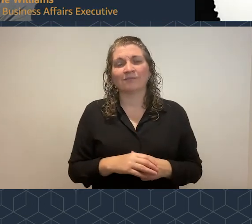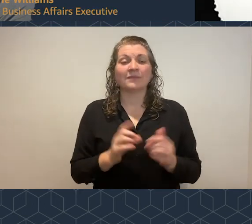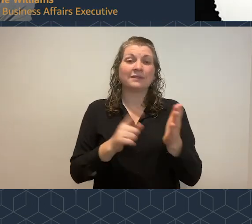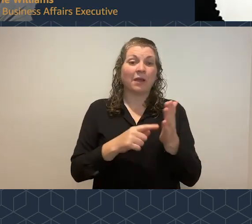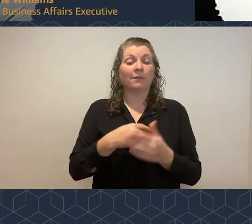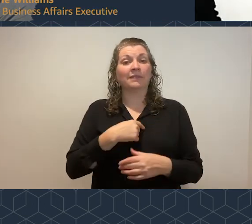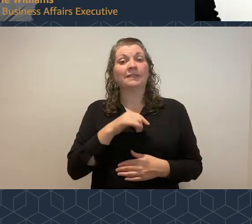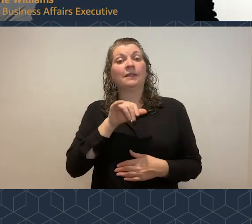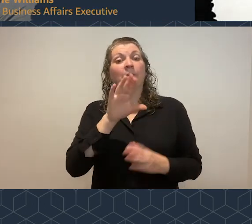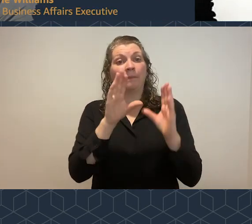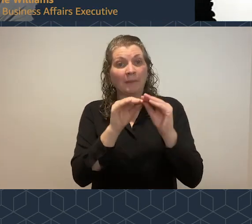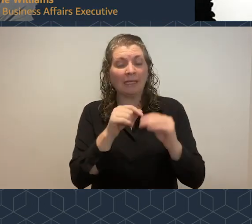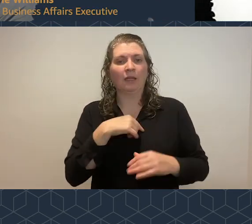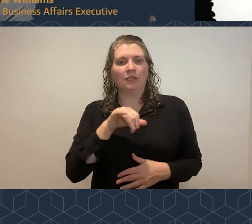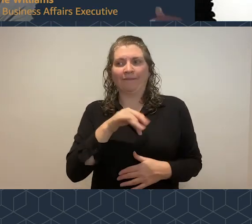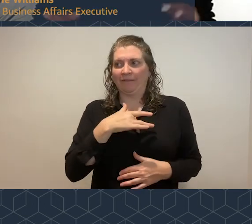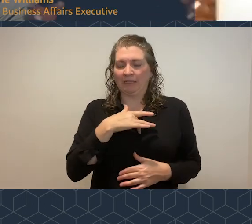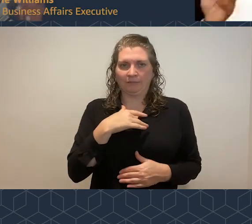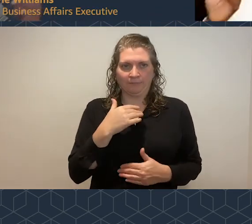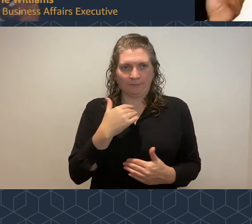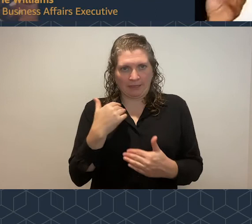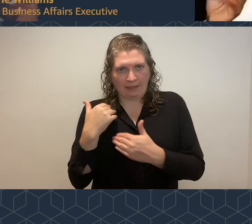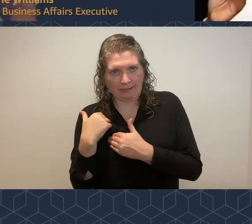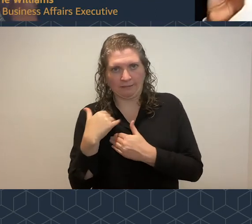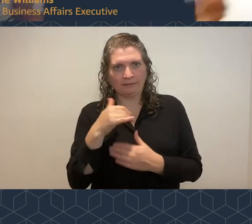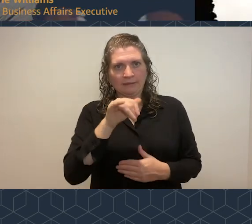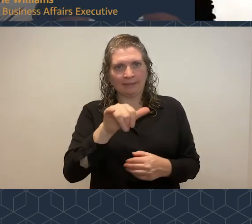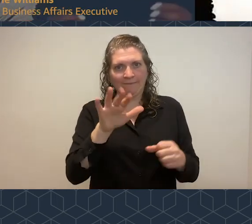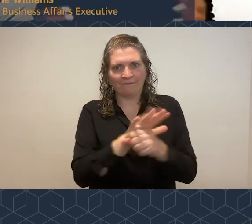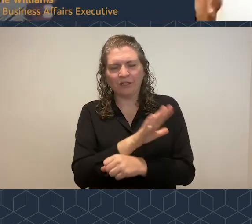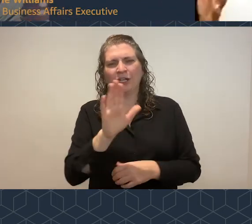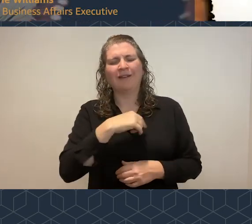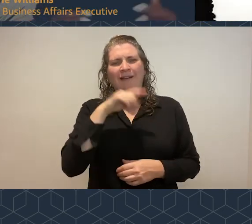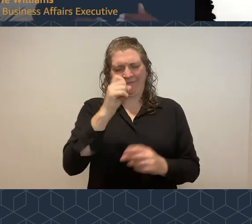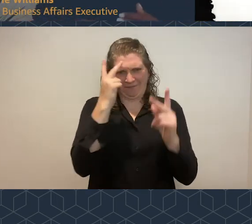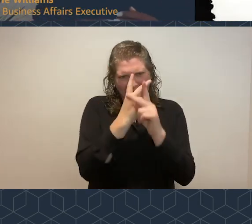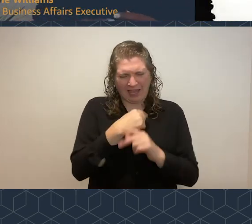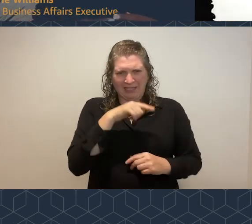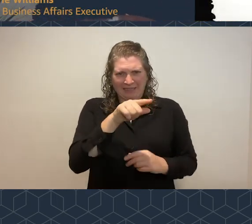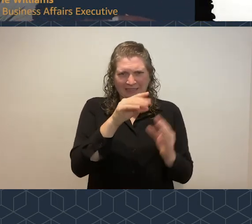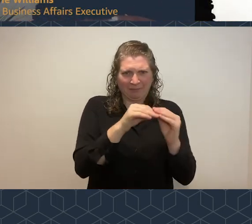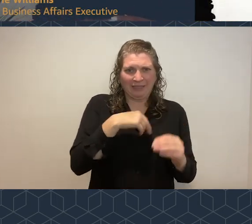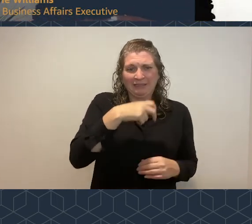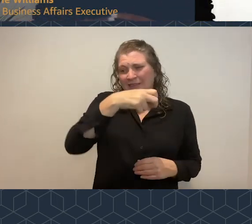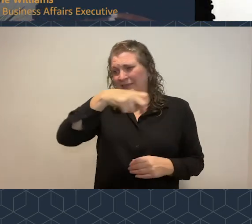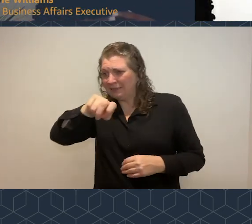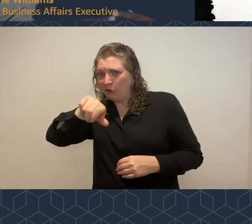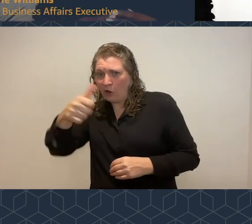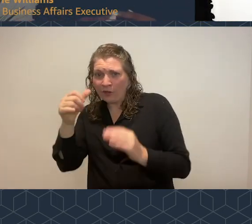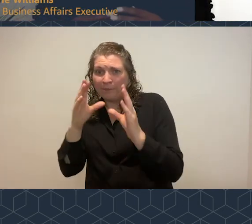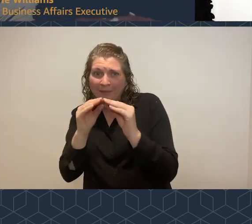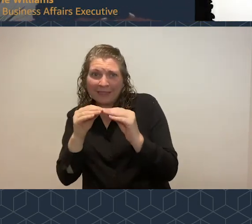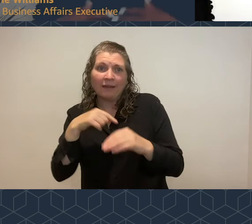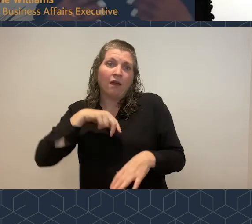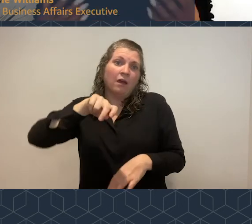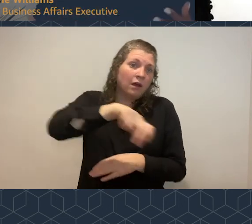And then also, I think an afterthought was just the number of trainings and that sort of stuff that are associated with